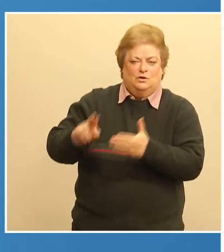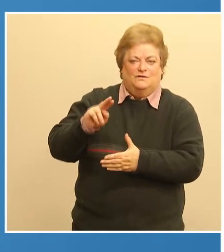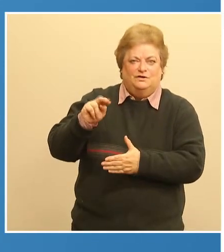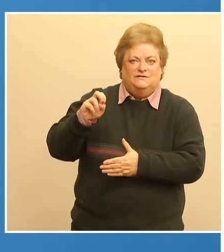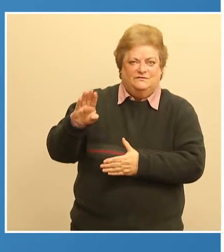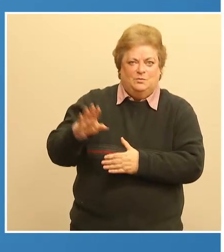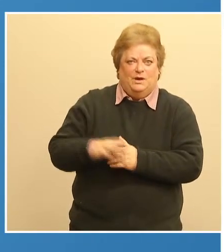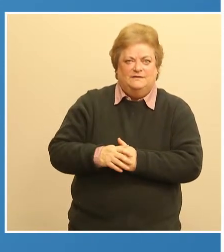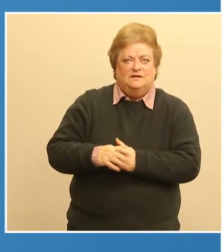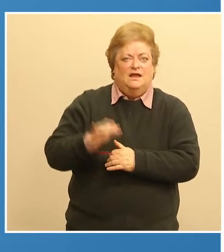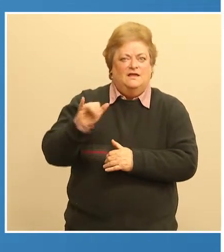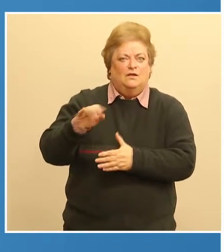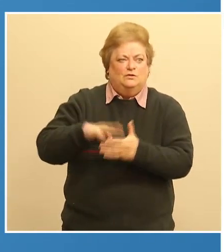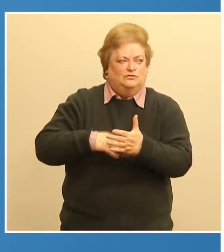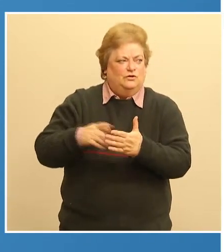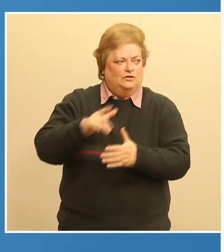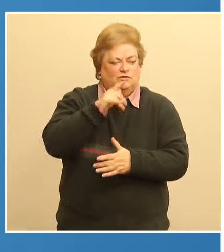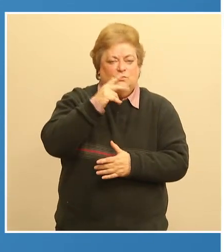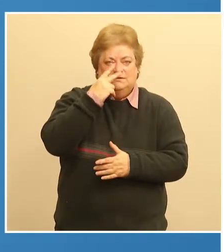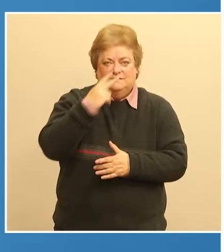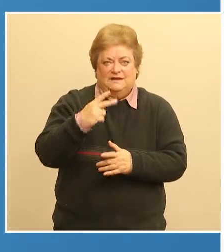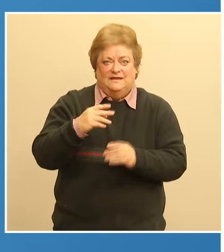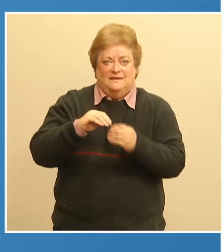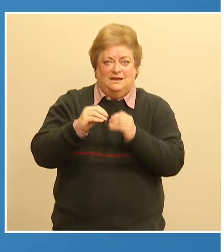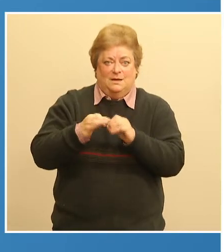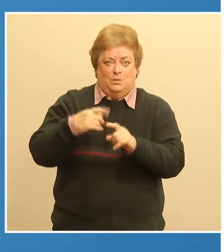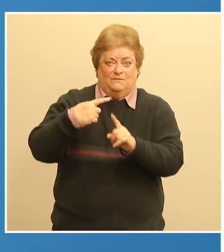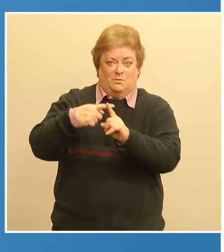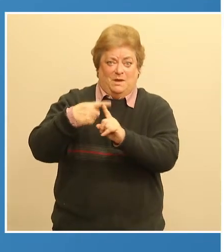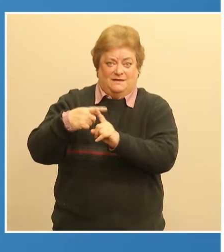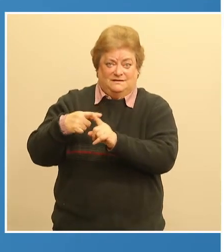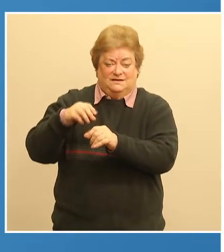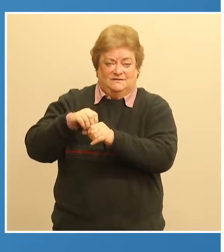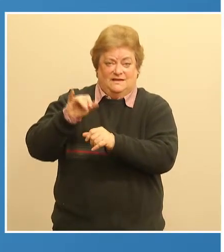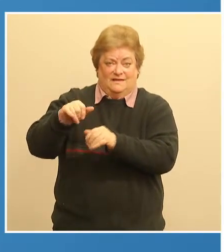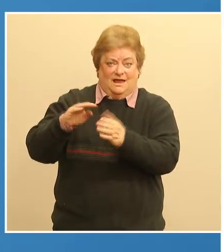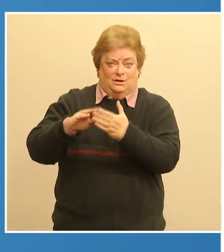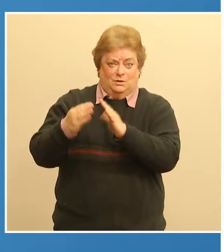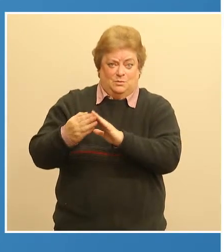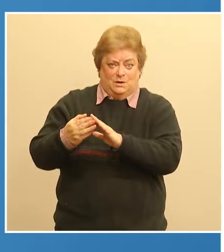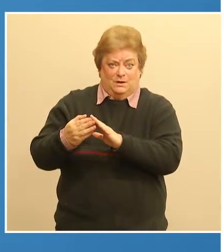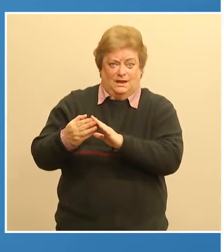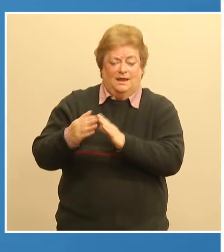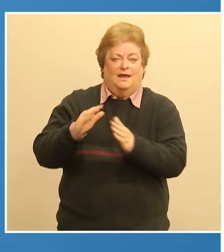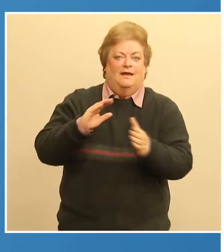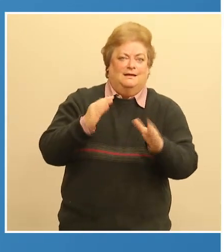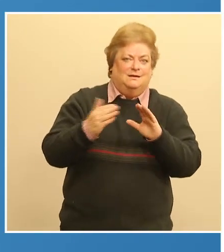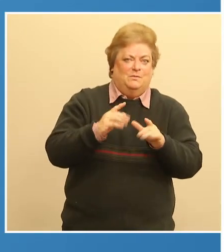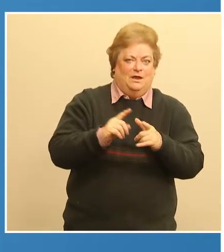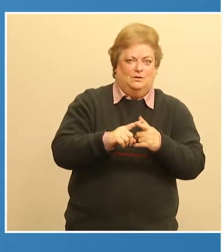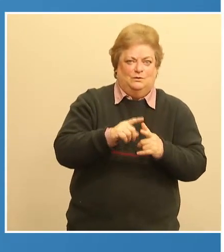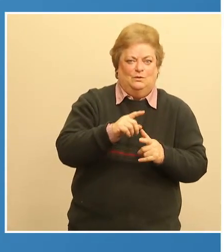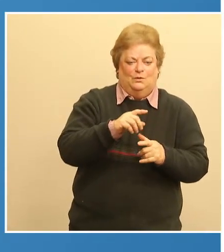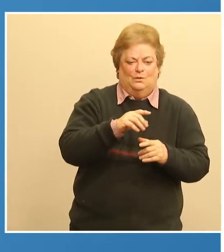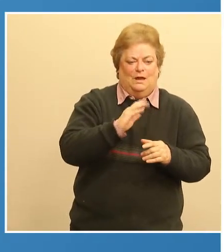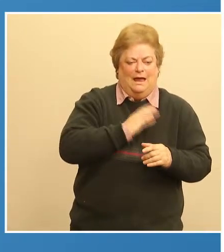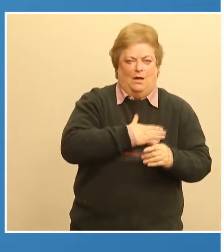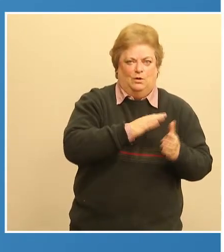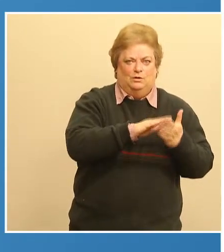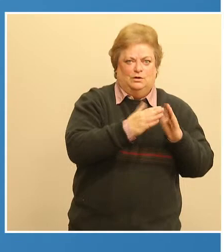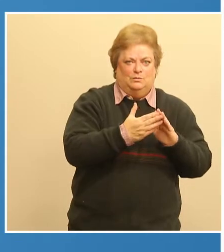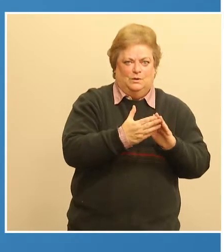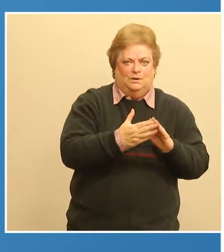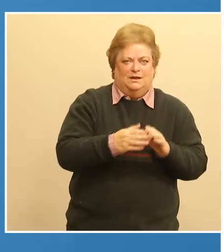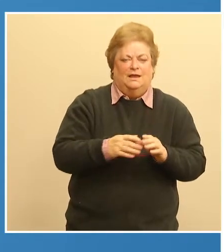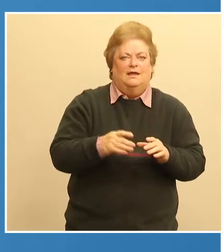Lincoln. In these charts, you'll see the number of positives in the community compared to the number of positives from UNL's testing, as well as a chart of